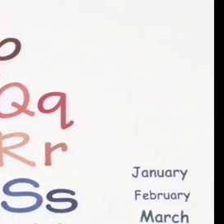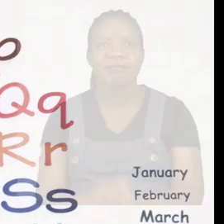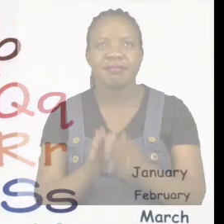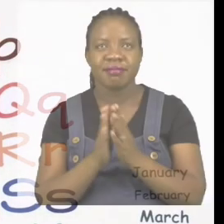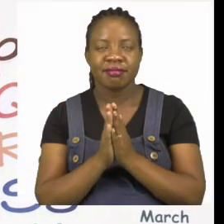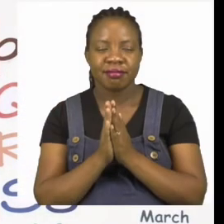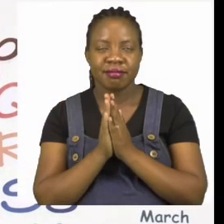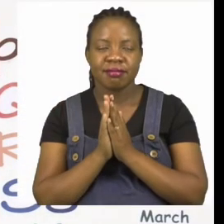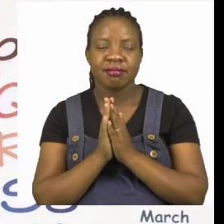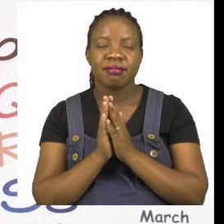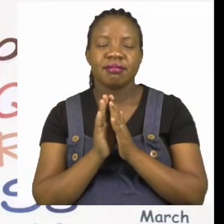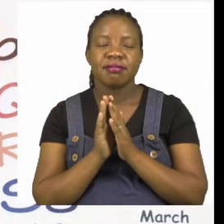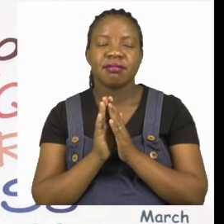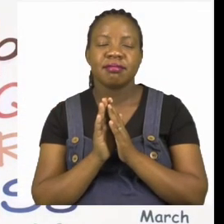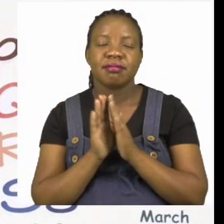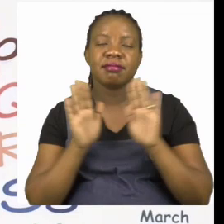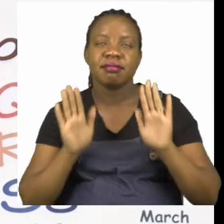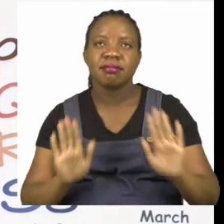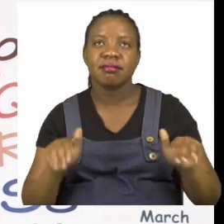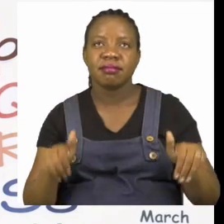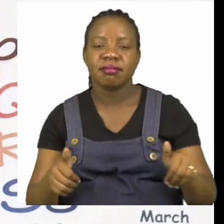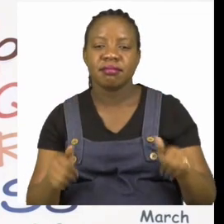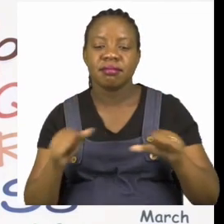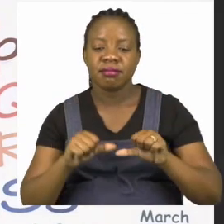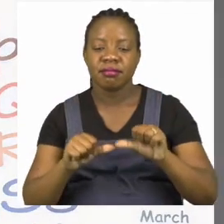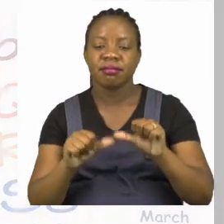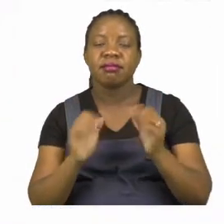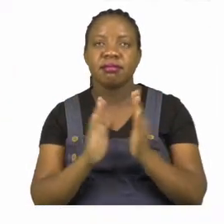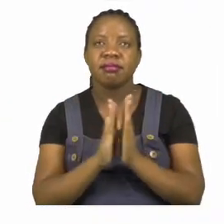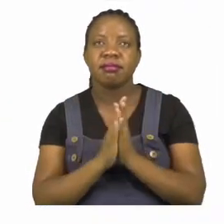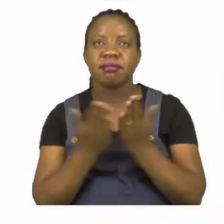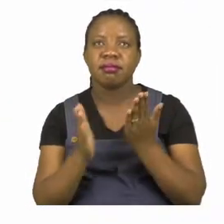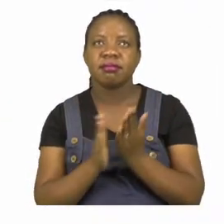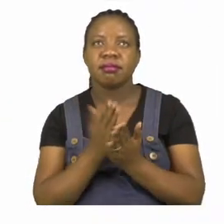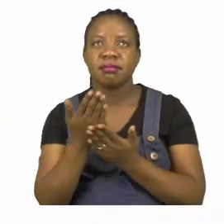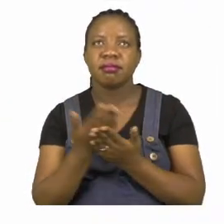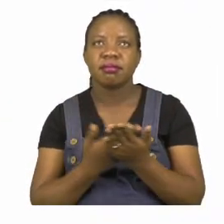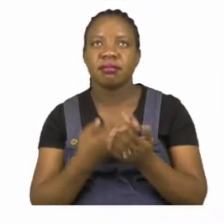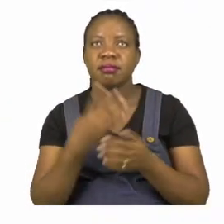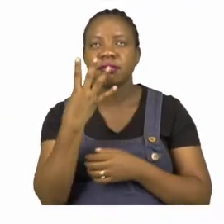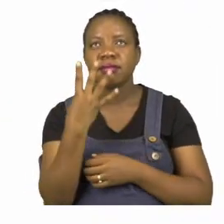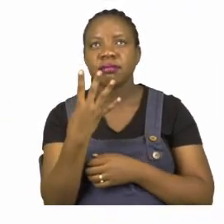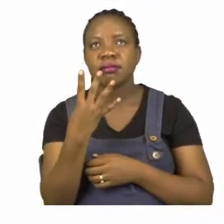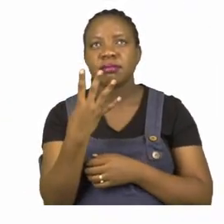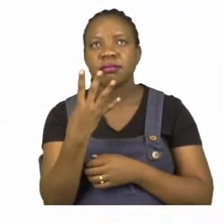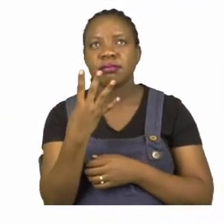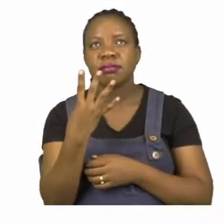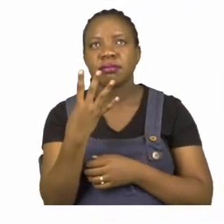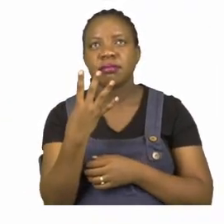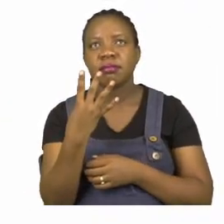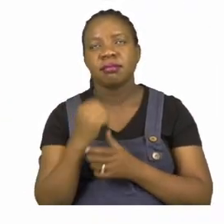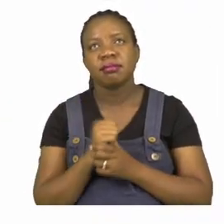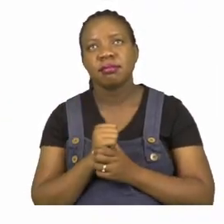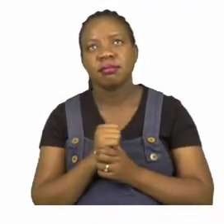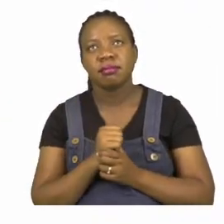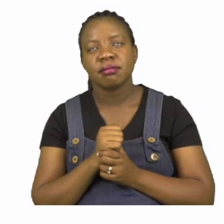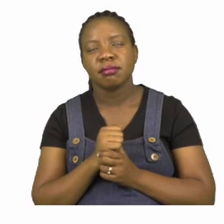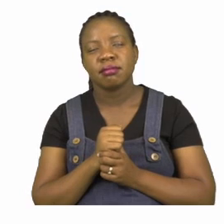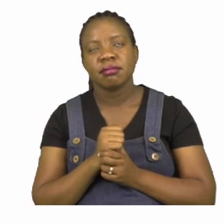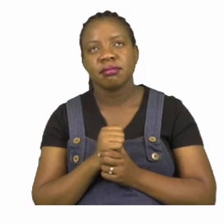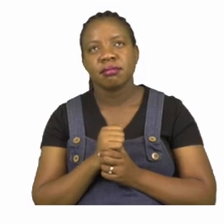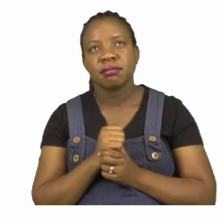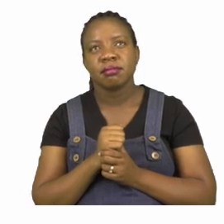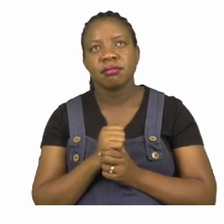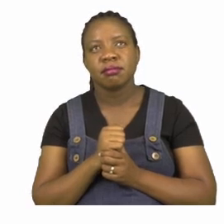Boys and girls, let's now go to the next page, page 4. On page 4, we are going to be doing phonics. Now